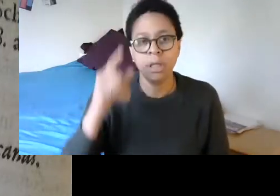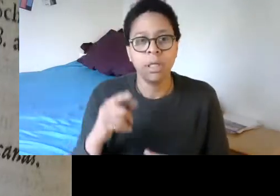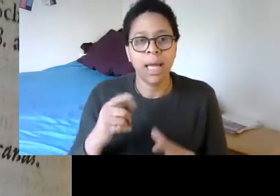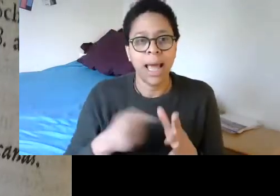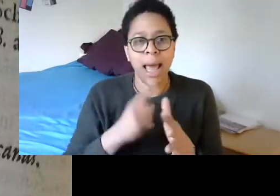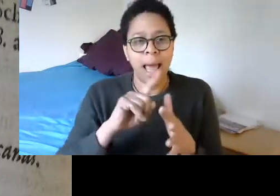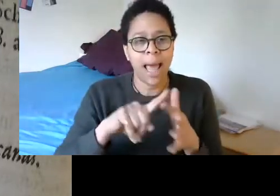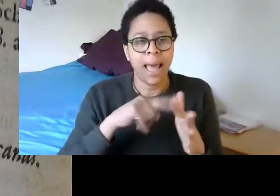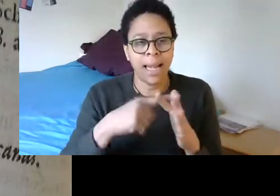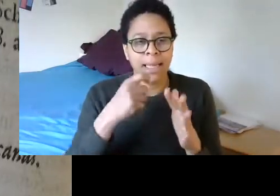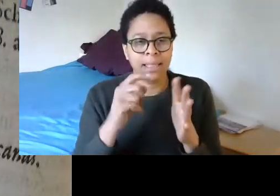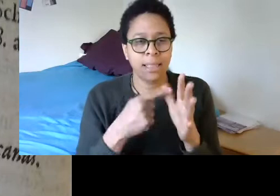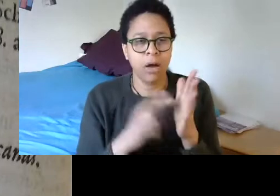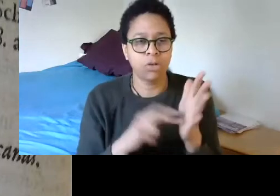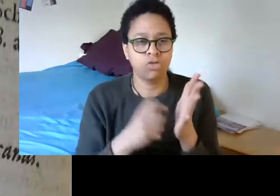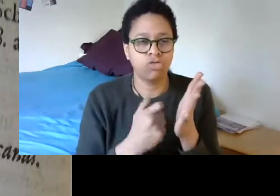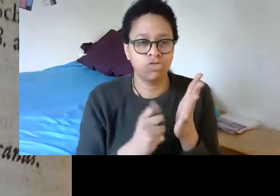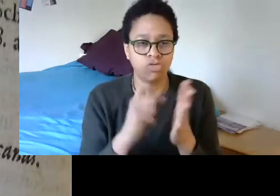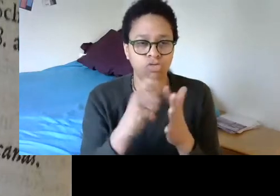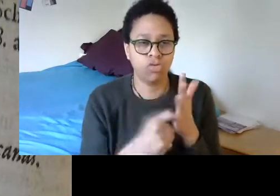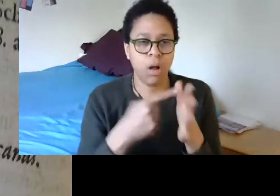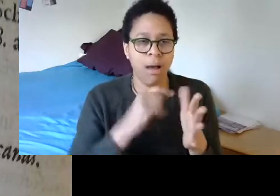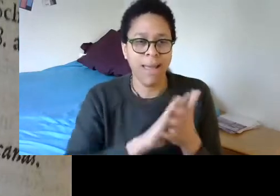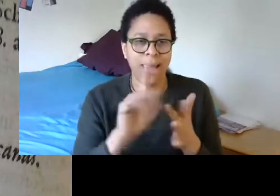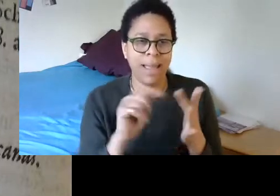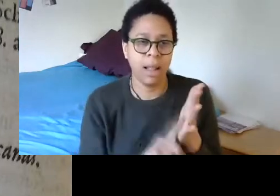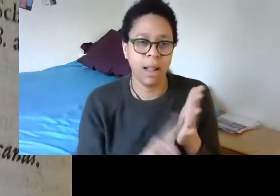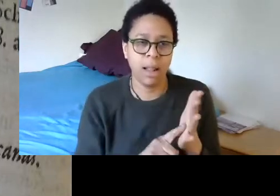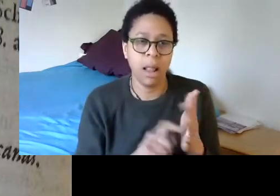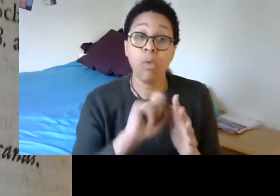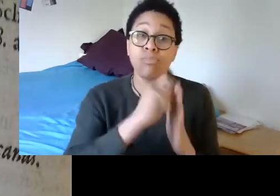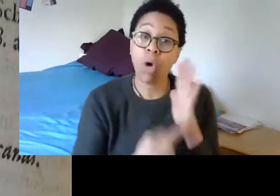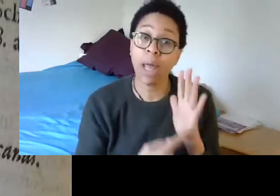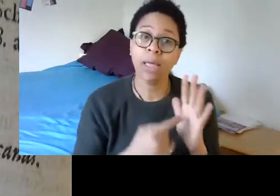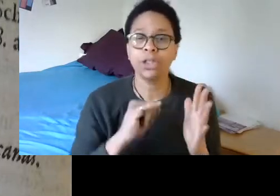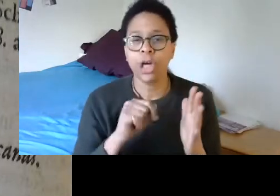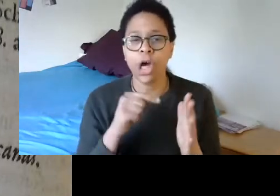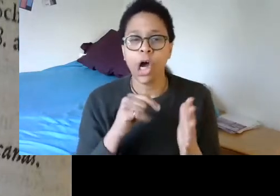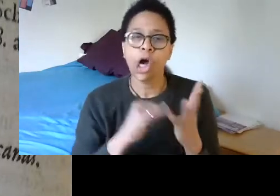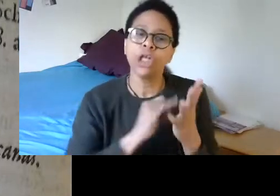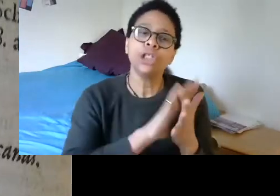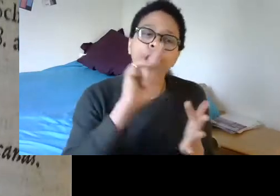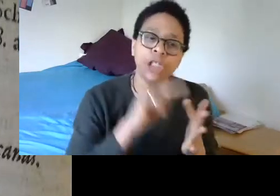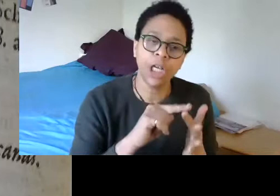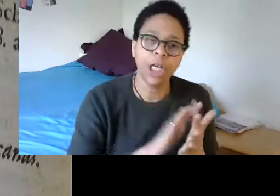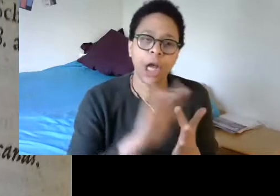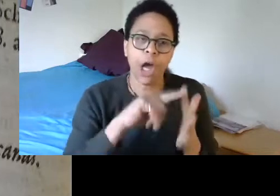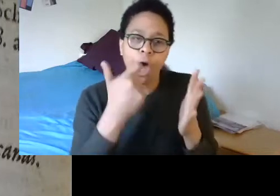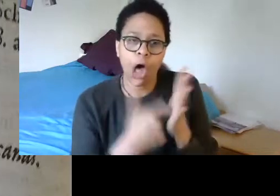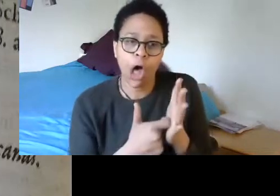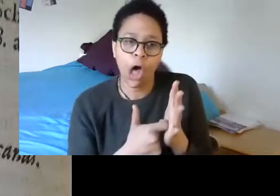I'm the librarian for the Printed Rare Materials Audit at the Wellcome Collection in London. This means I'm responsible for the inventory of all